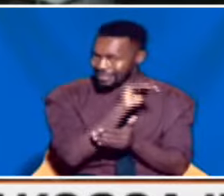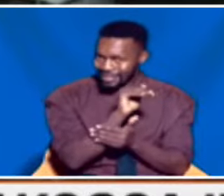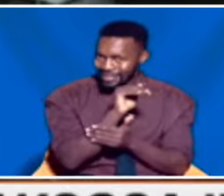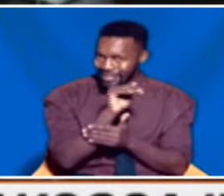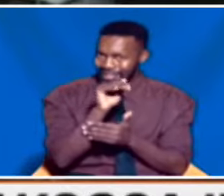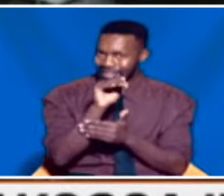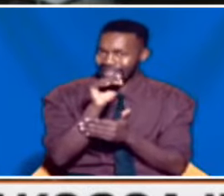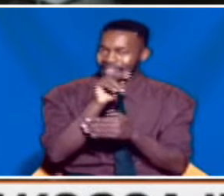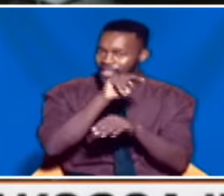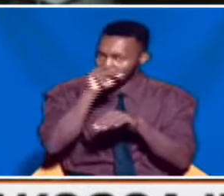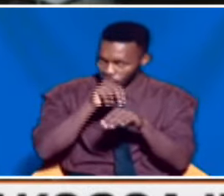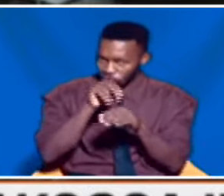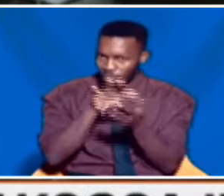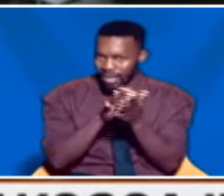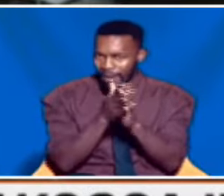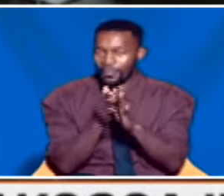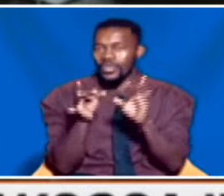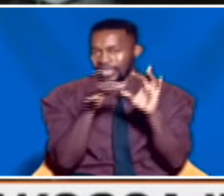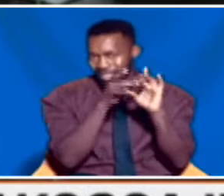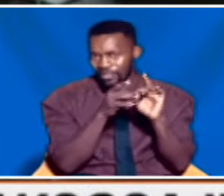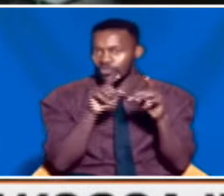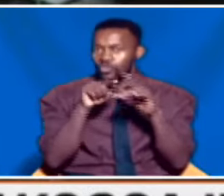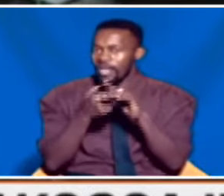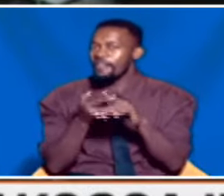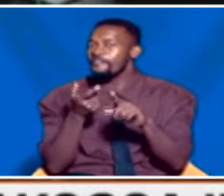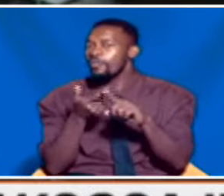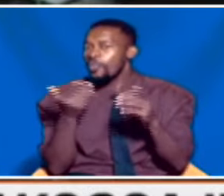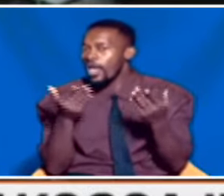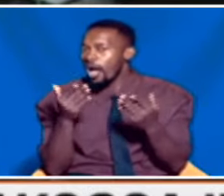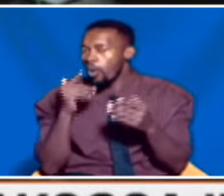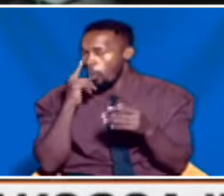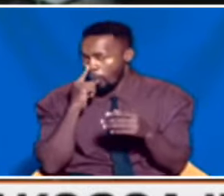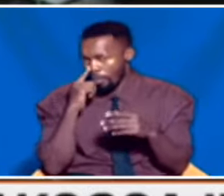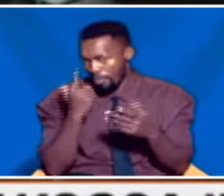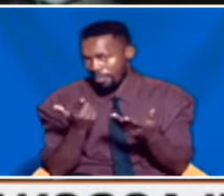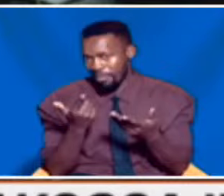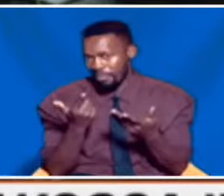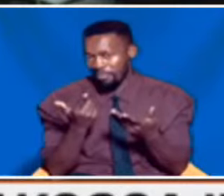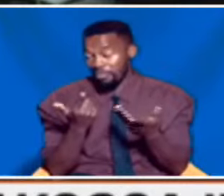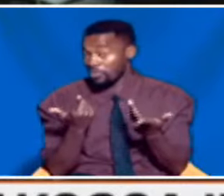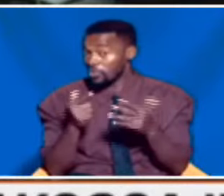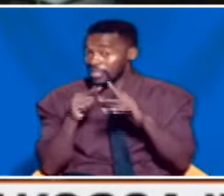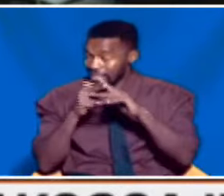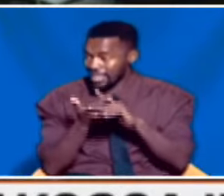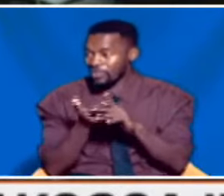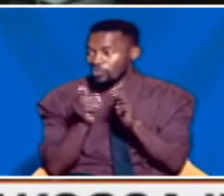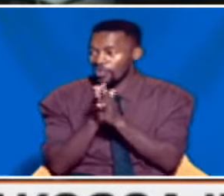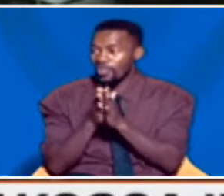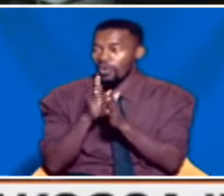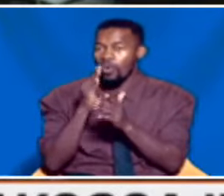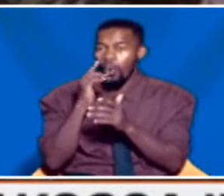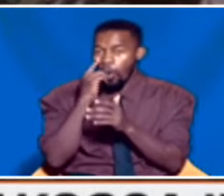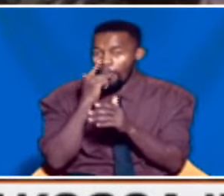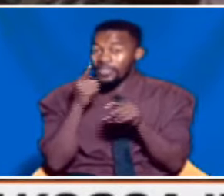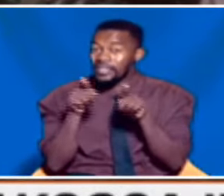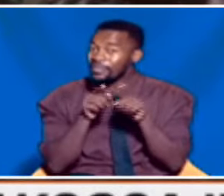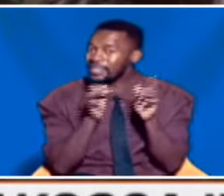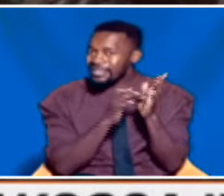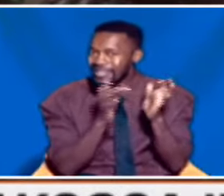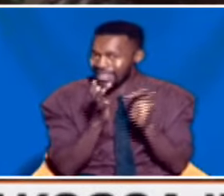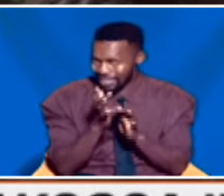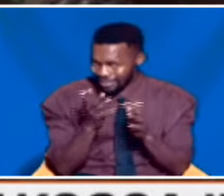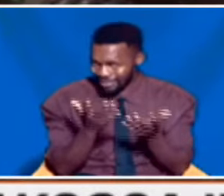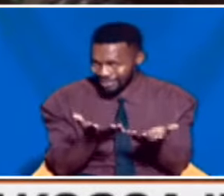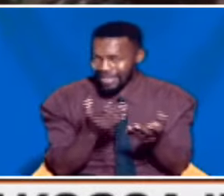others to get united, you start at home. After all, charity starts at home. Even Jesus.